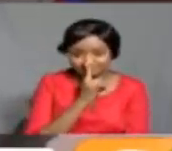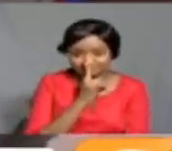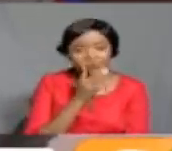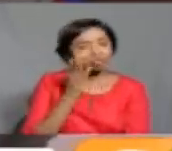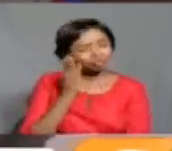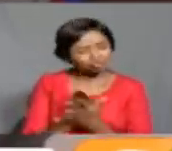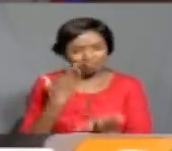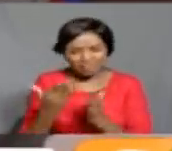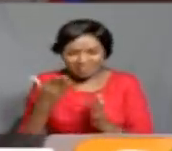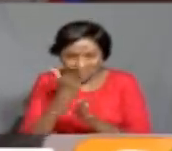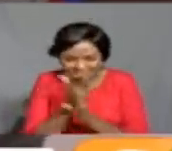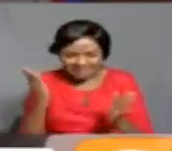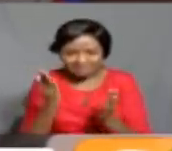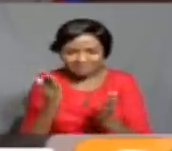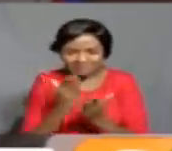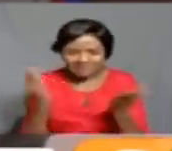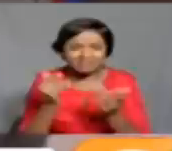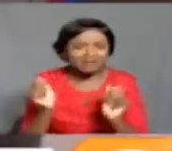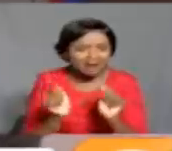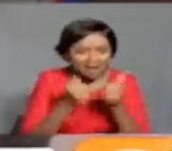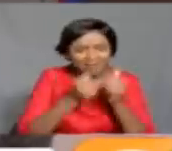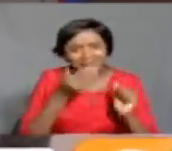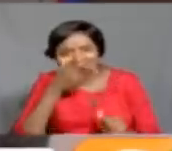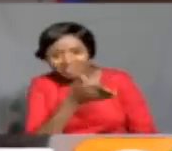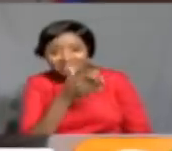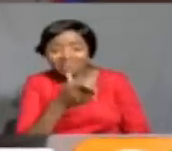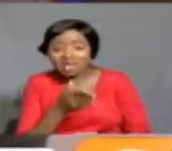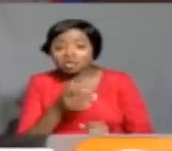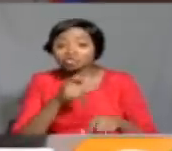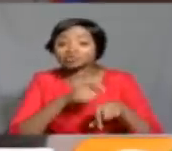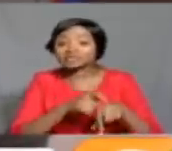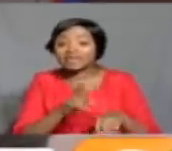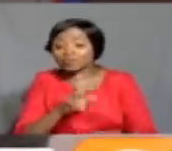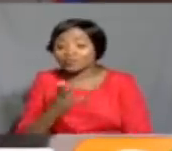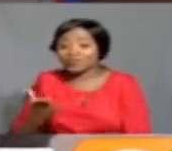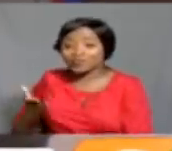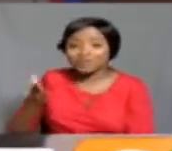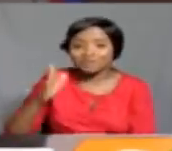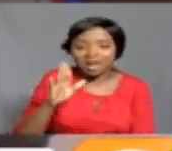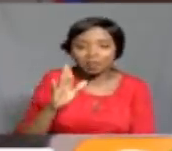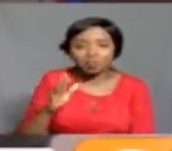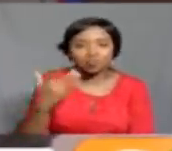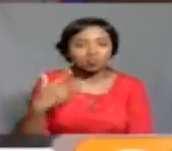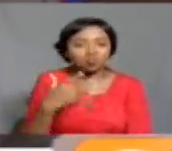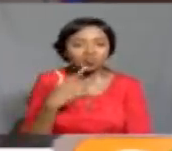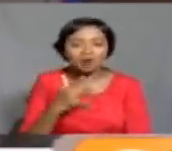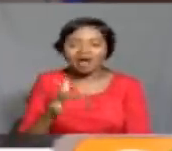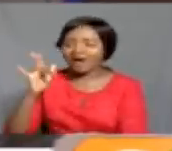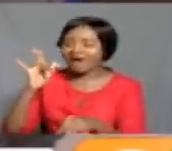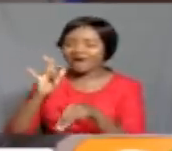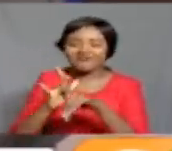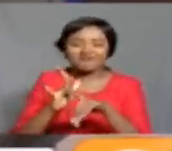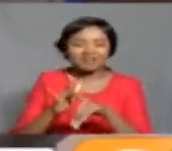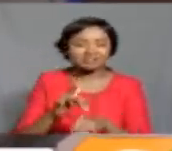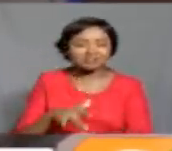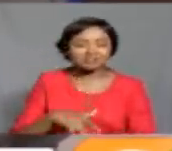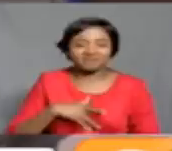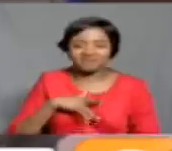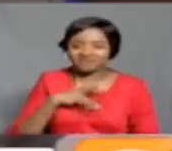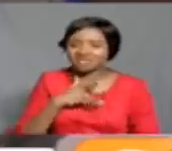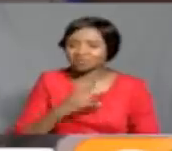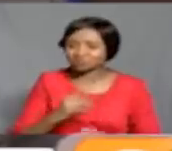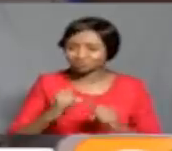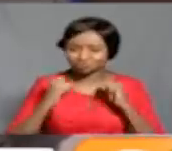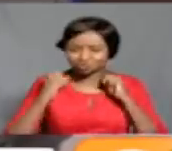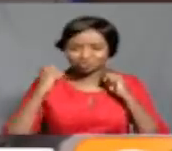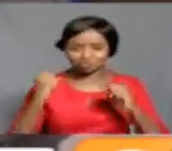something is happening behind the scenes and maybe his reappearance will be with a thunder. Yeah. And I hope so. And